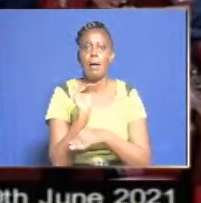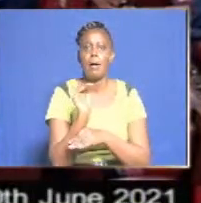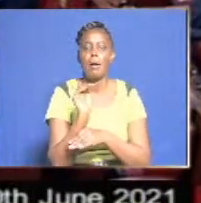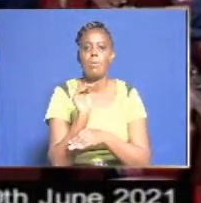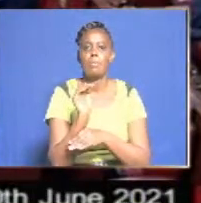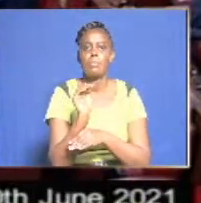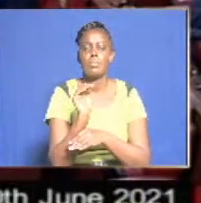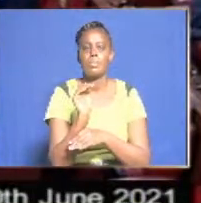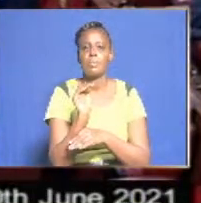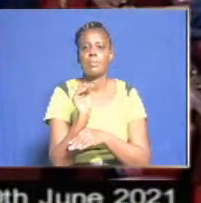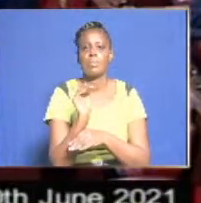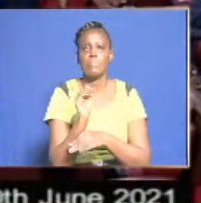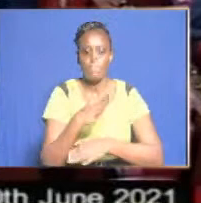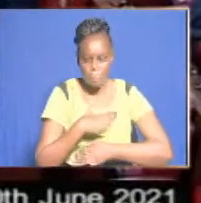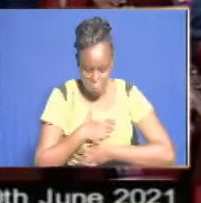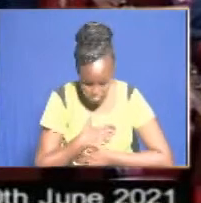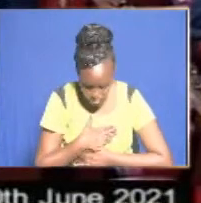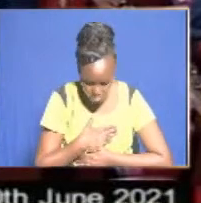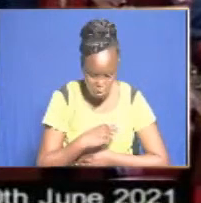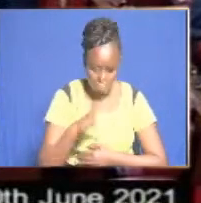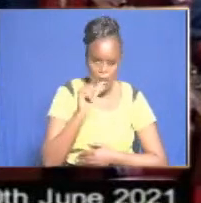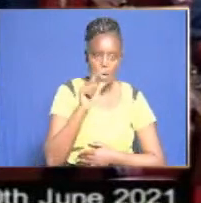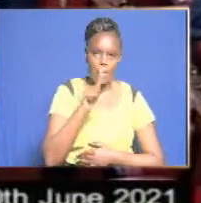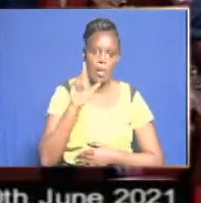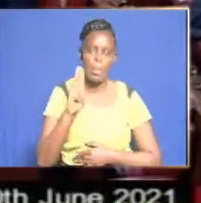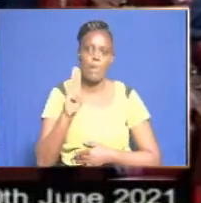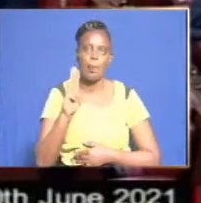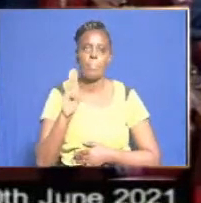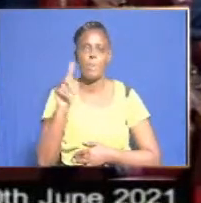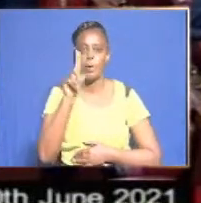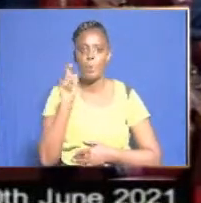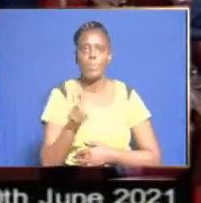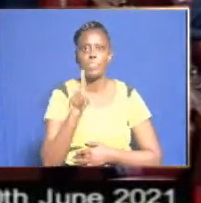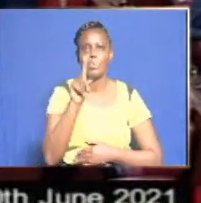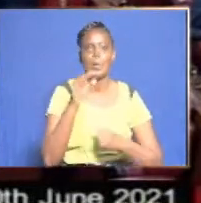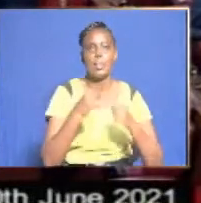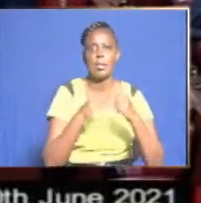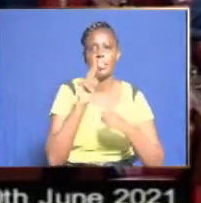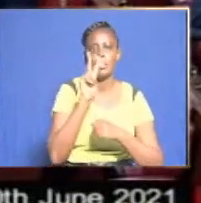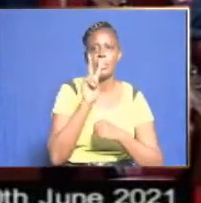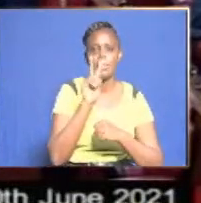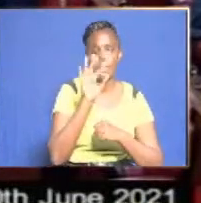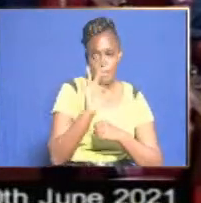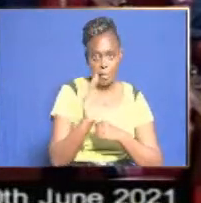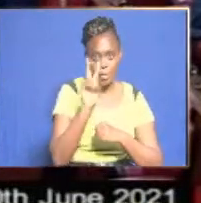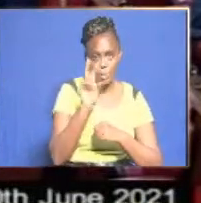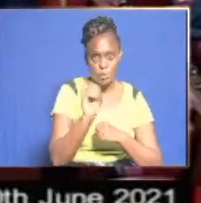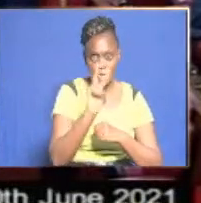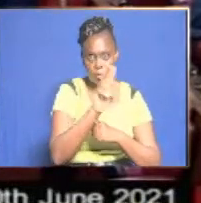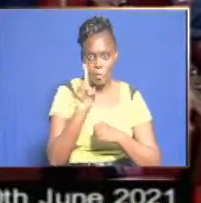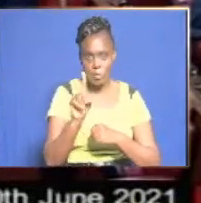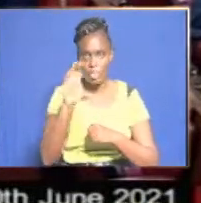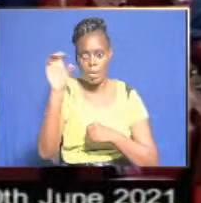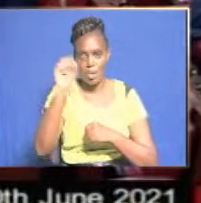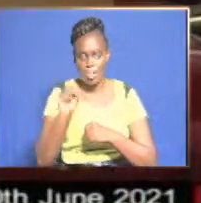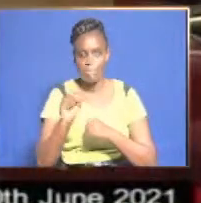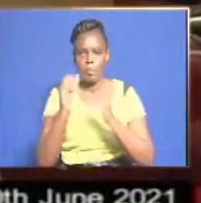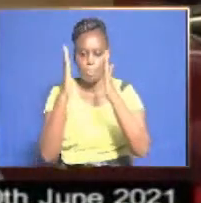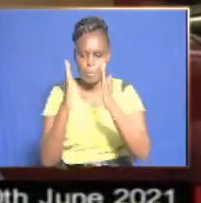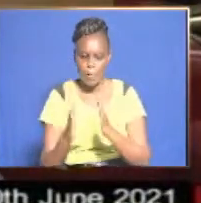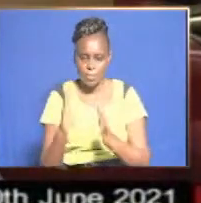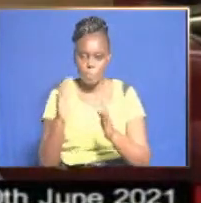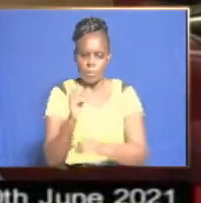of Honorable Caleb Amisi to ask question 183 of 2021 to the Cabinet Secretary for Defense.